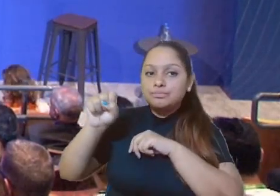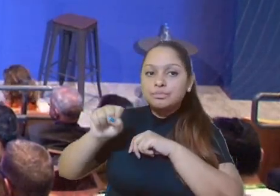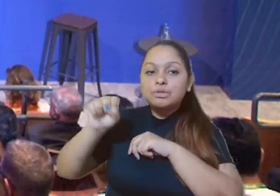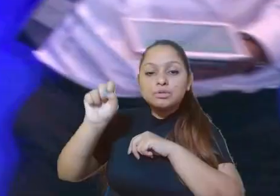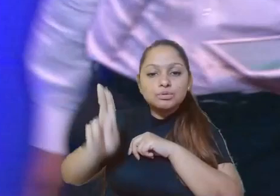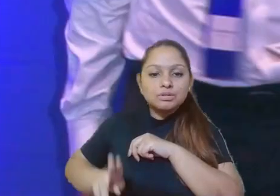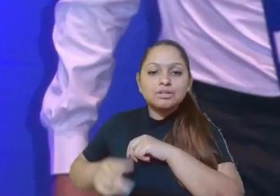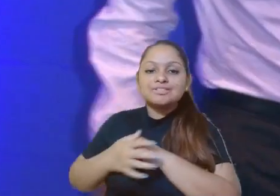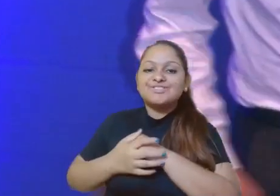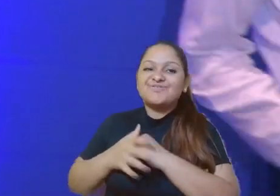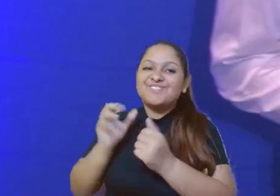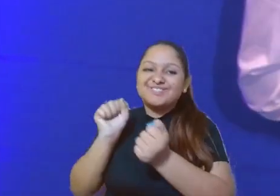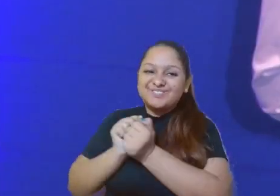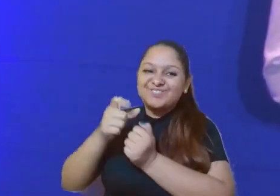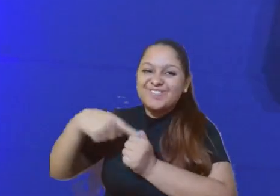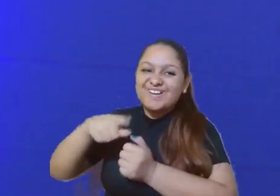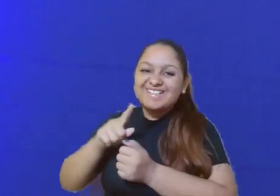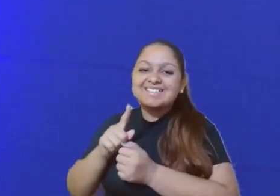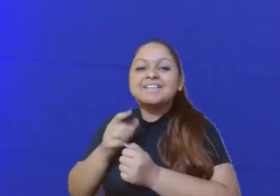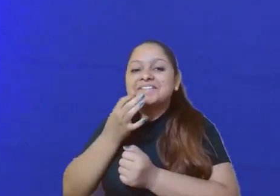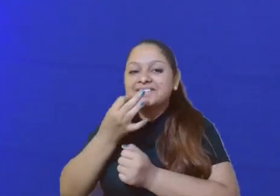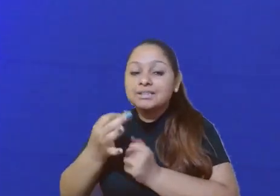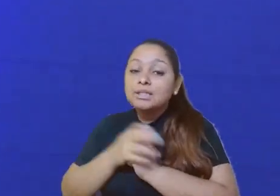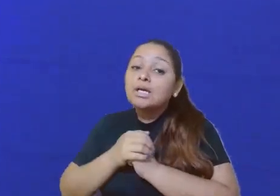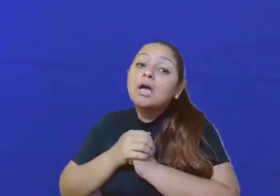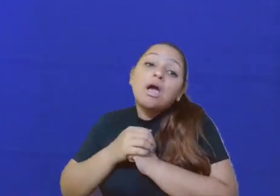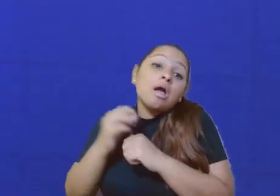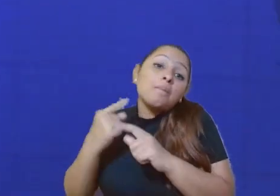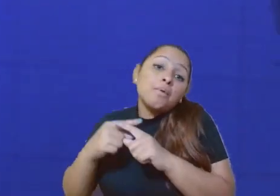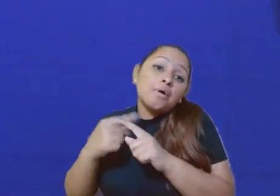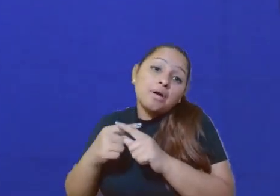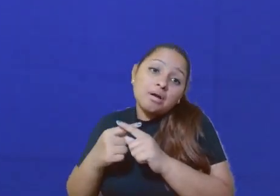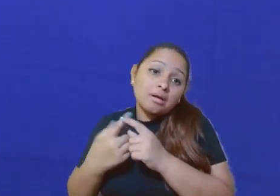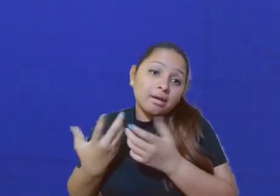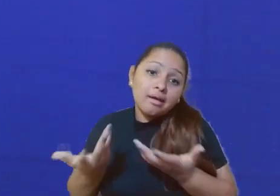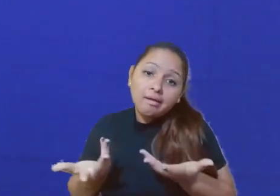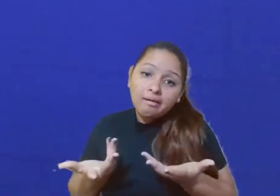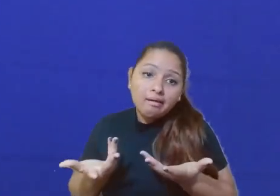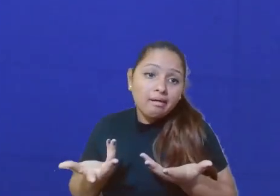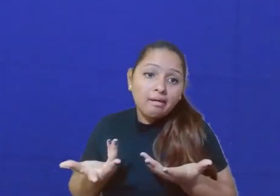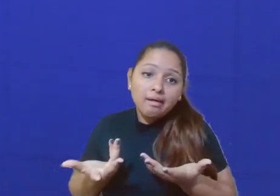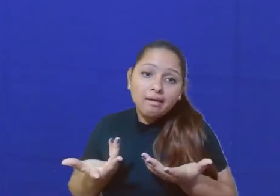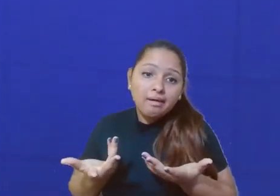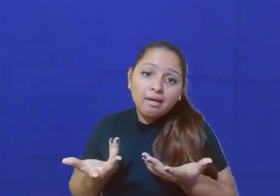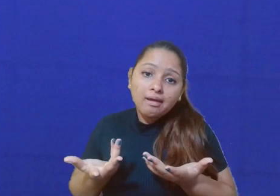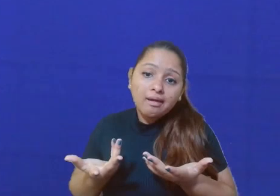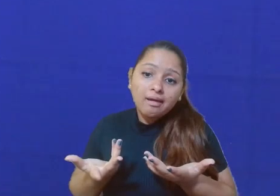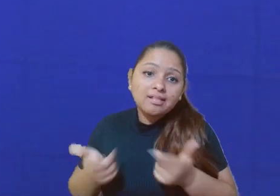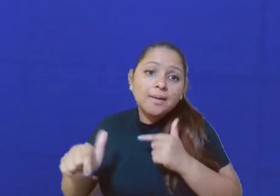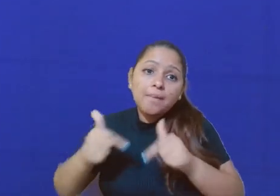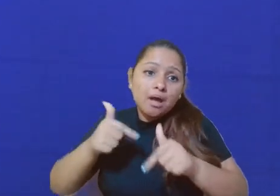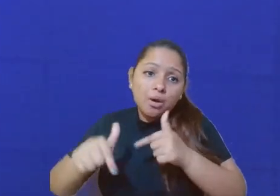With you guys, yes, but because it's business, it's true.